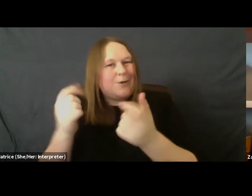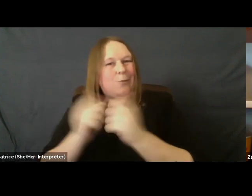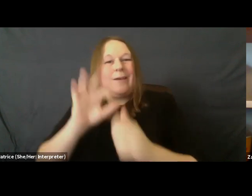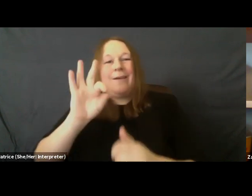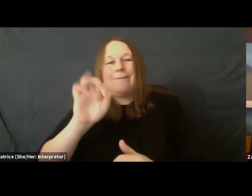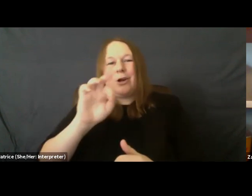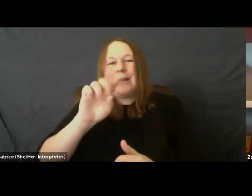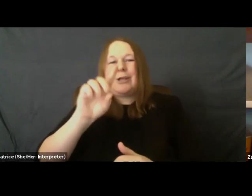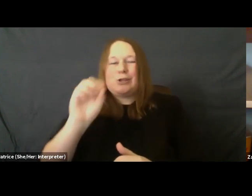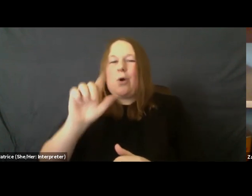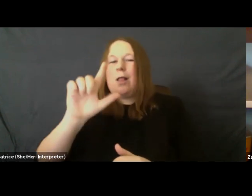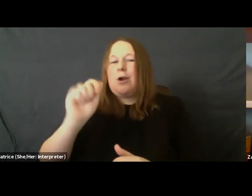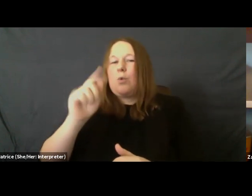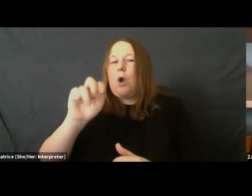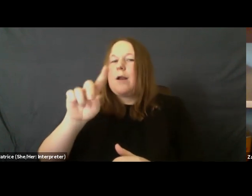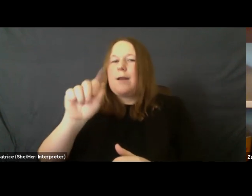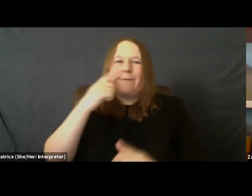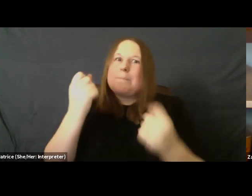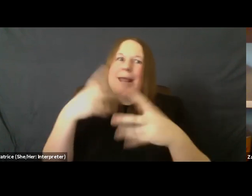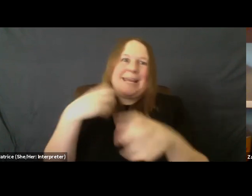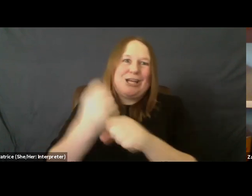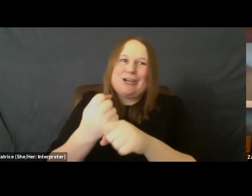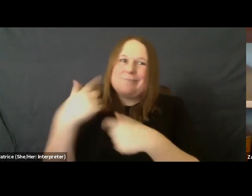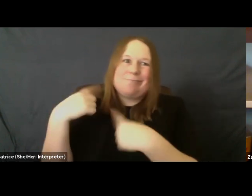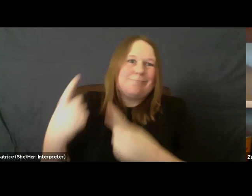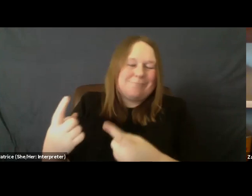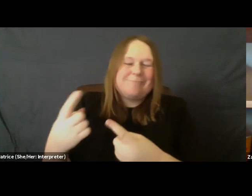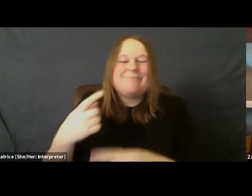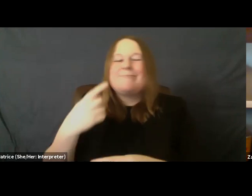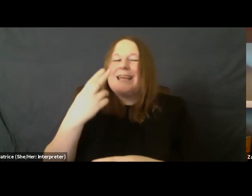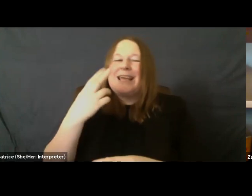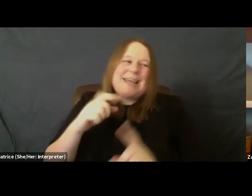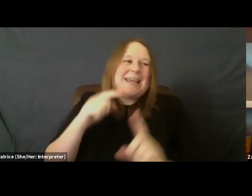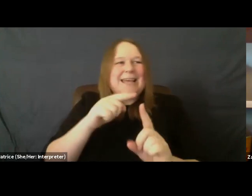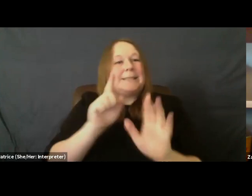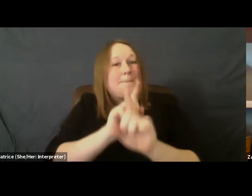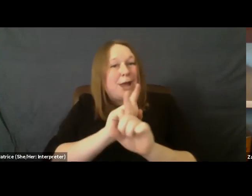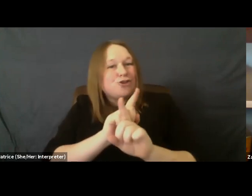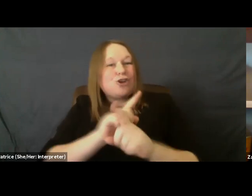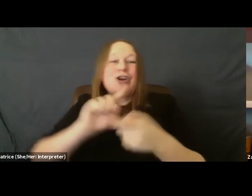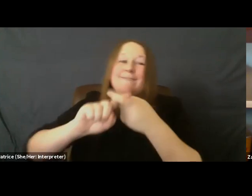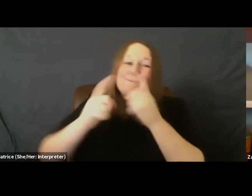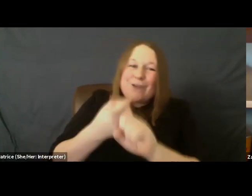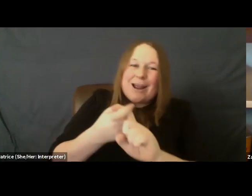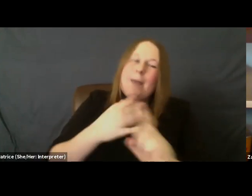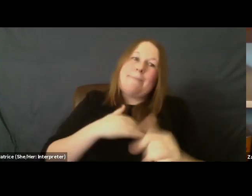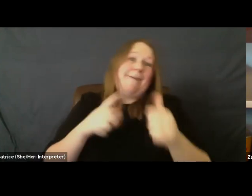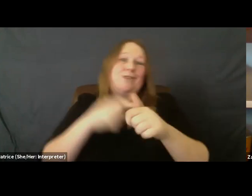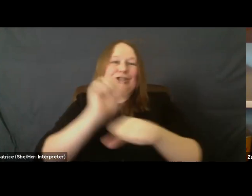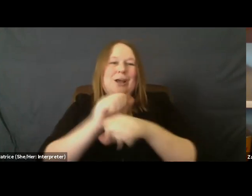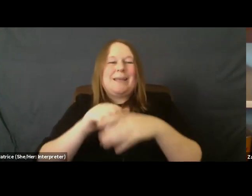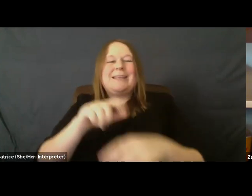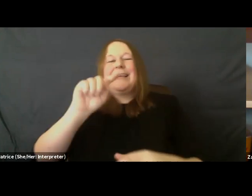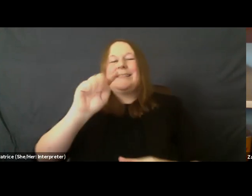Fernando LaGuarda for many years now. He was a mentor and a friend in my first job at Time